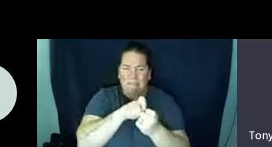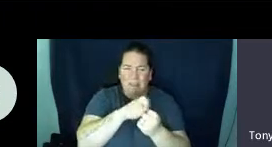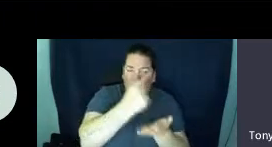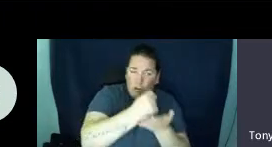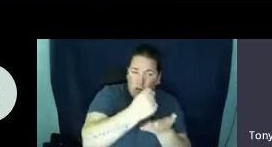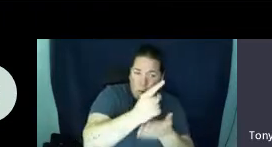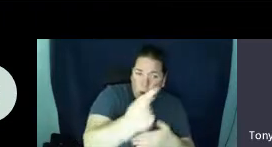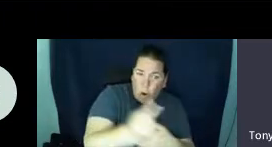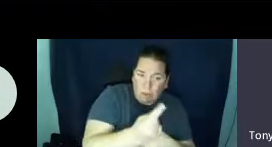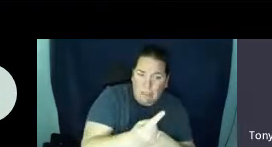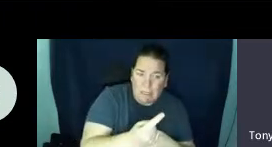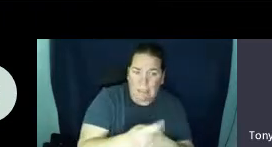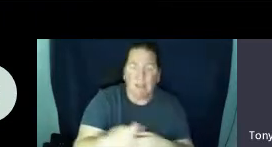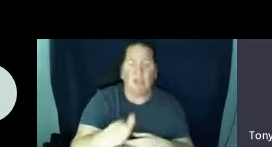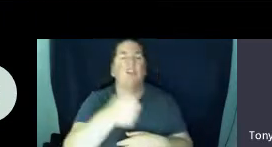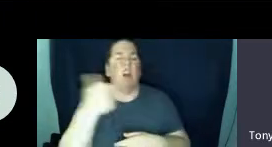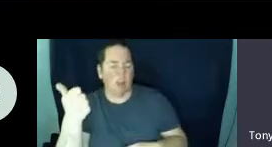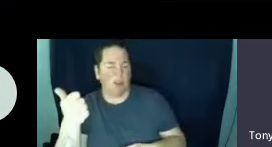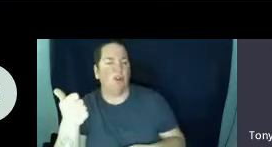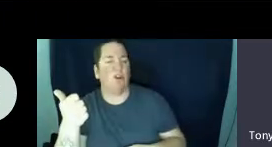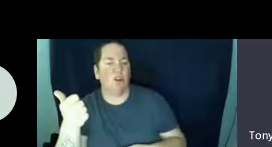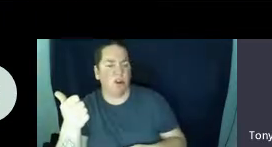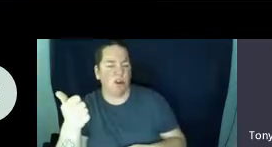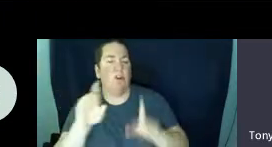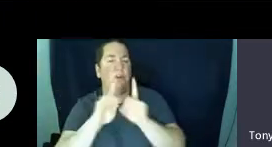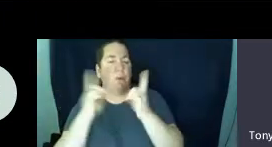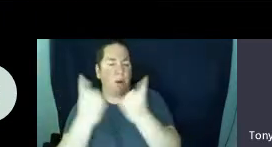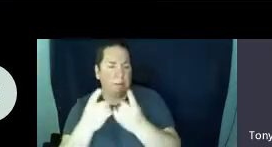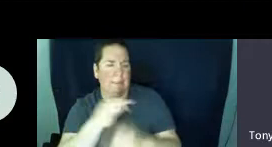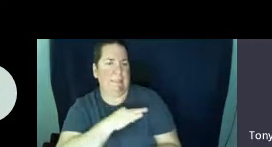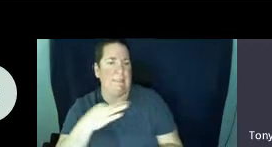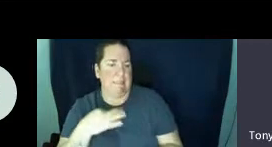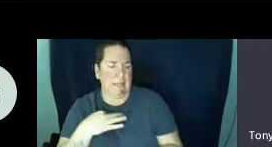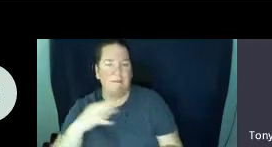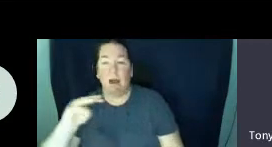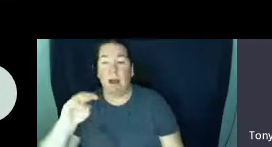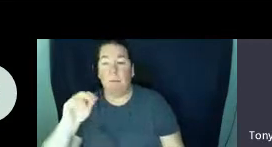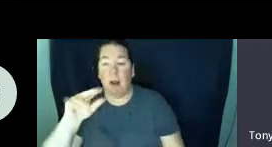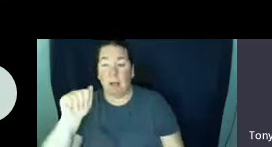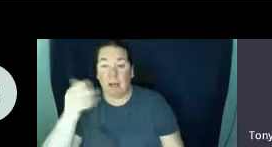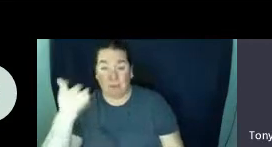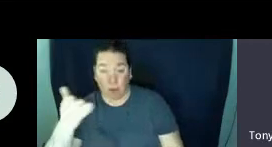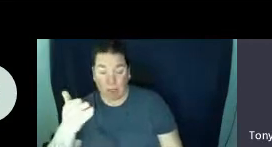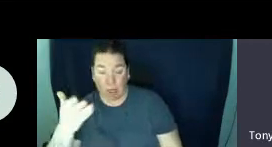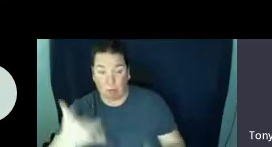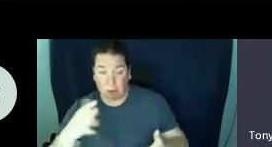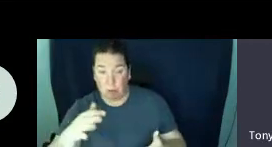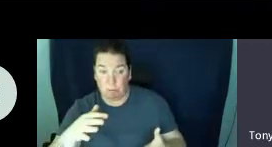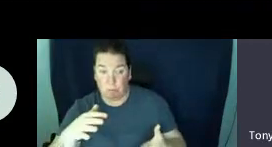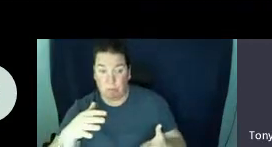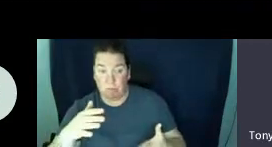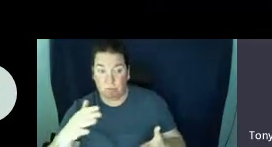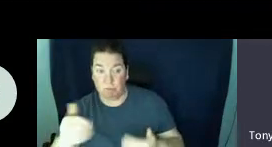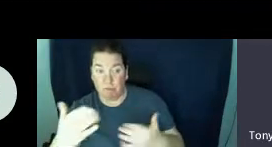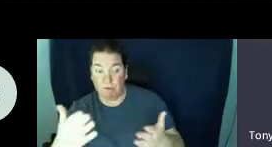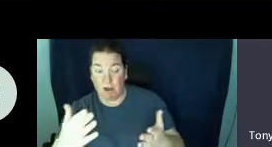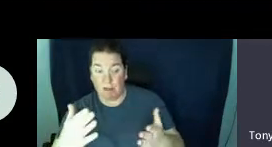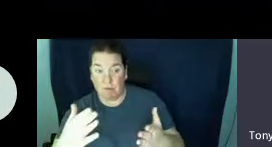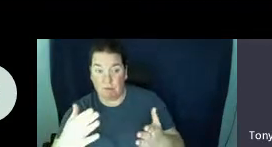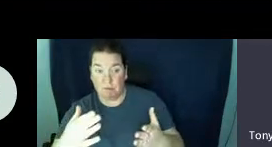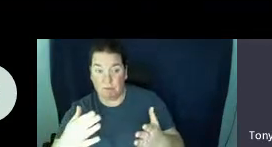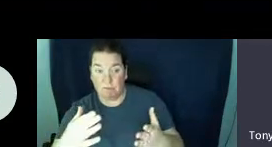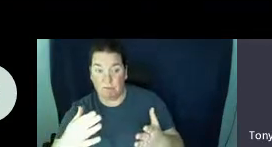also know we have some other departmental staff. Monica, if you're still here, you may also have maybe some